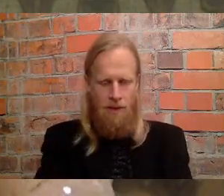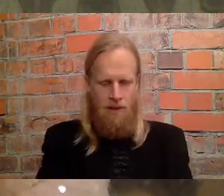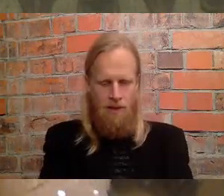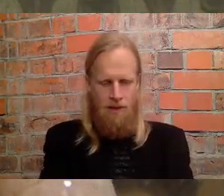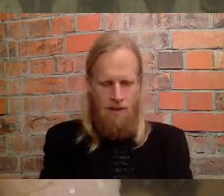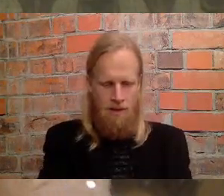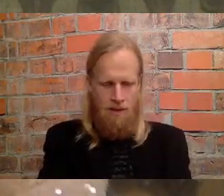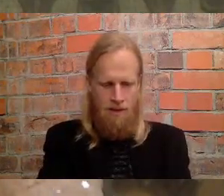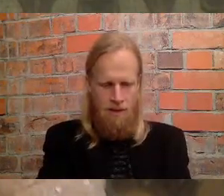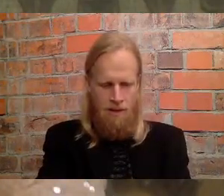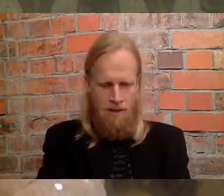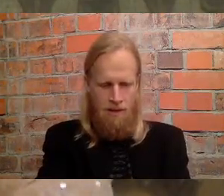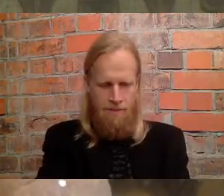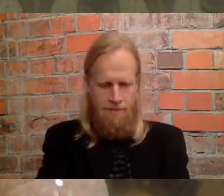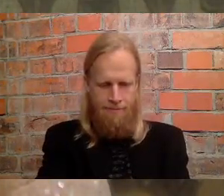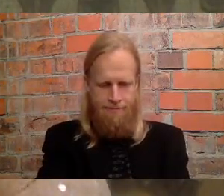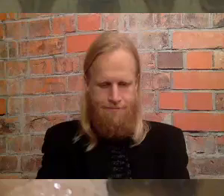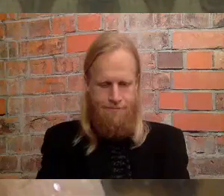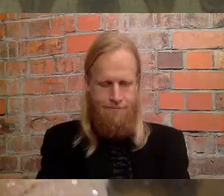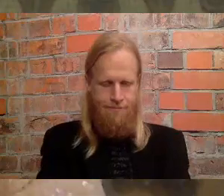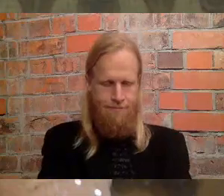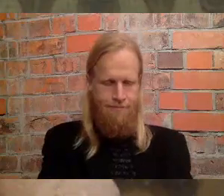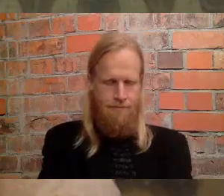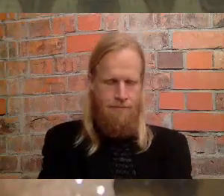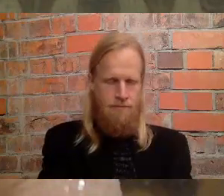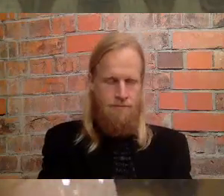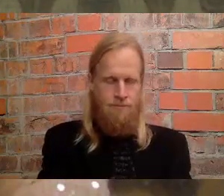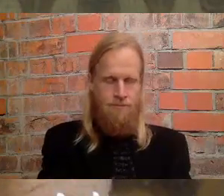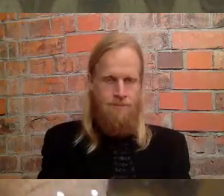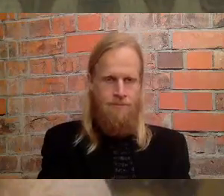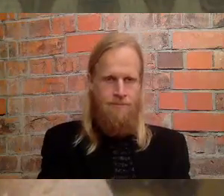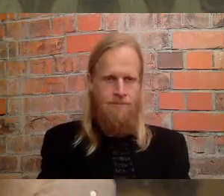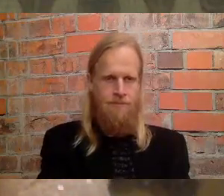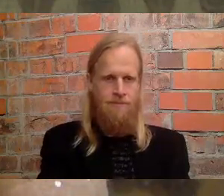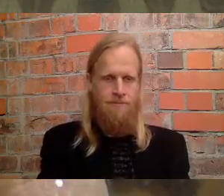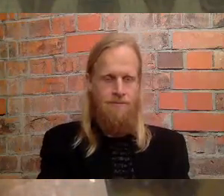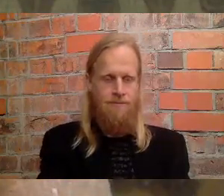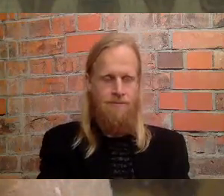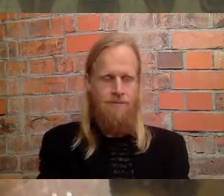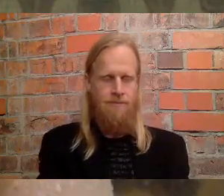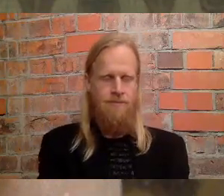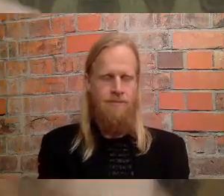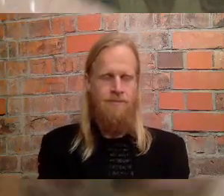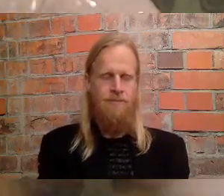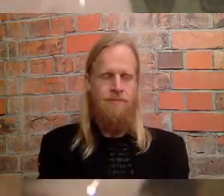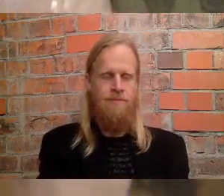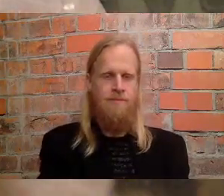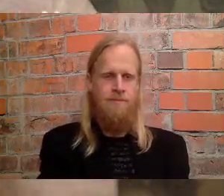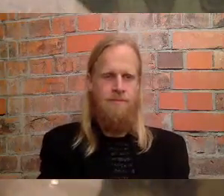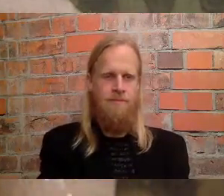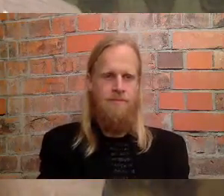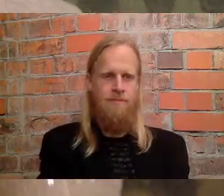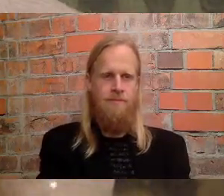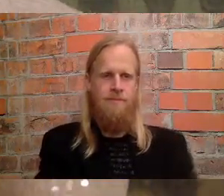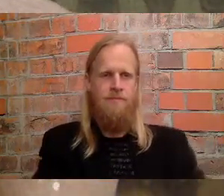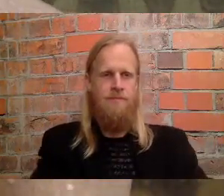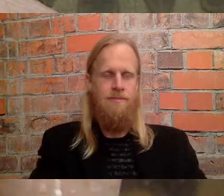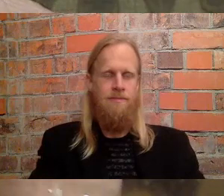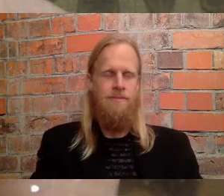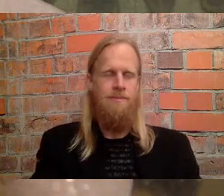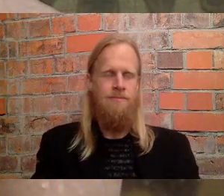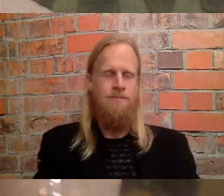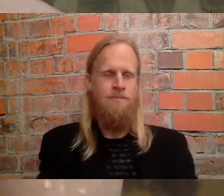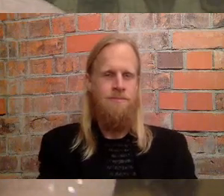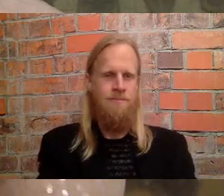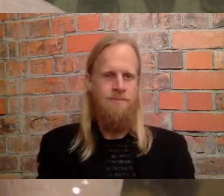this beautiful life, this temporary little lifespan that we have? Tap the side of the